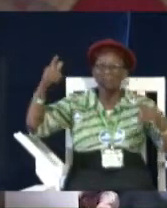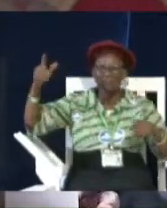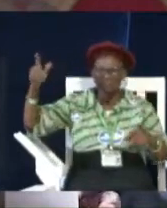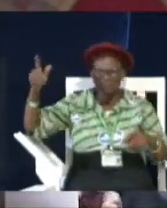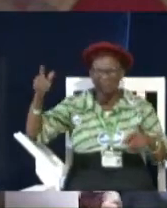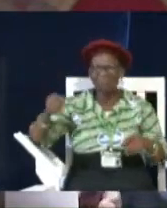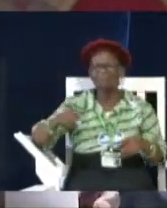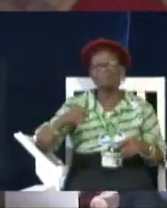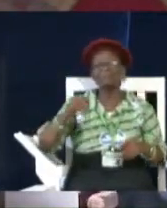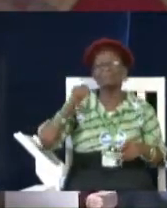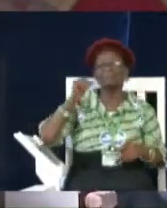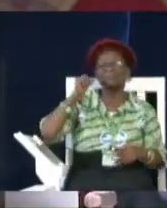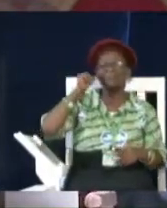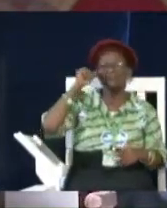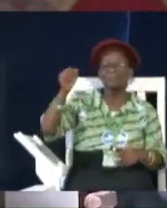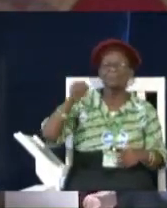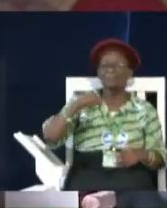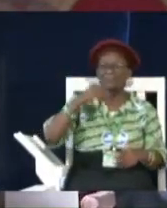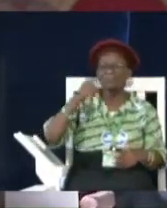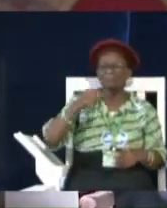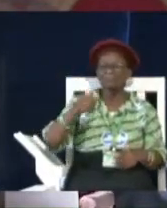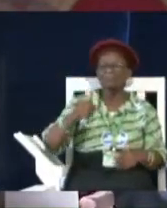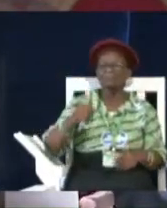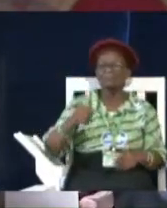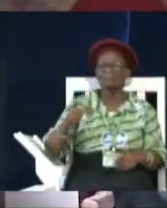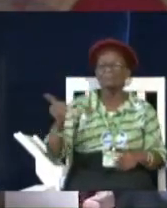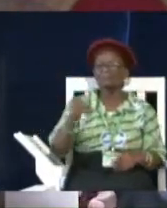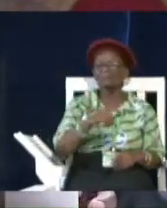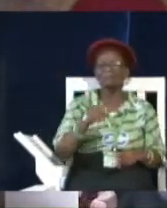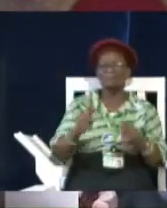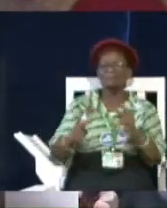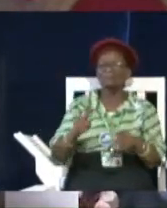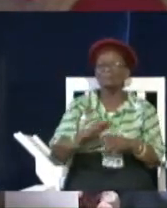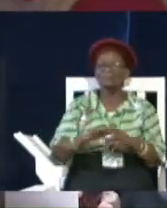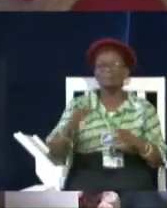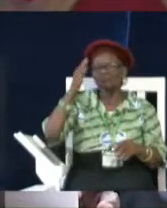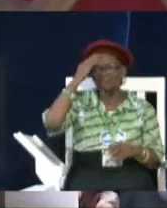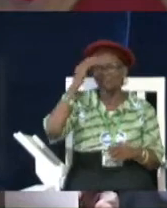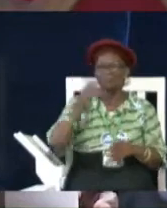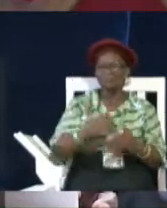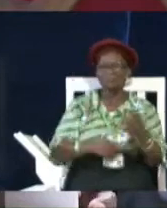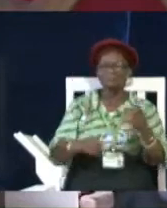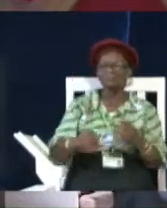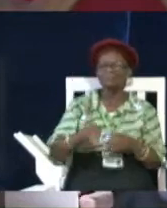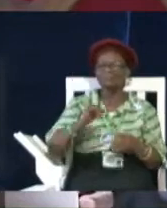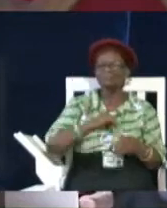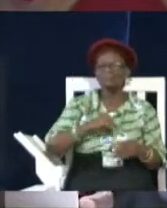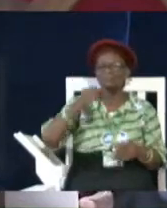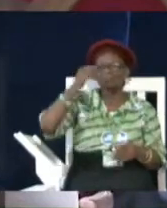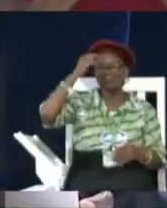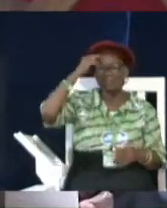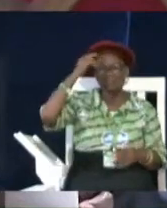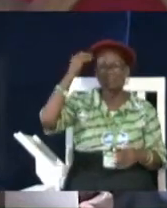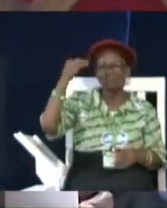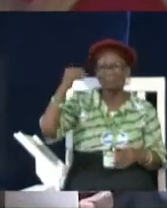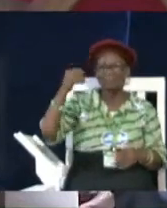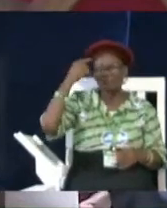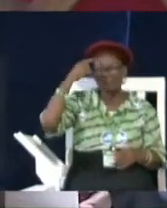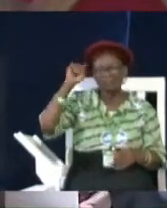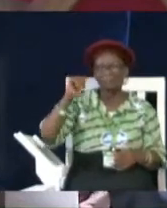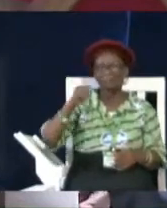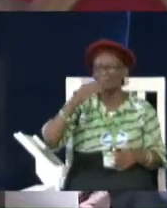You people, you don't know what you came for. I know what I came for. Want to sleep? Sleep. Let me cry.